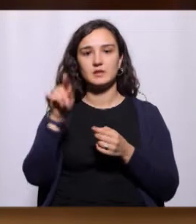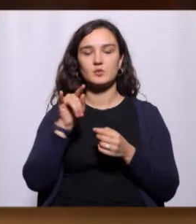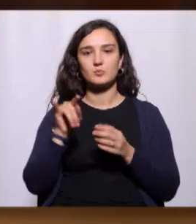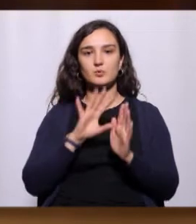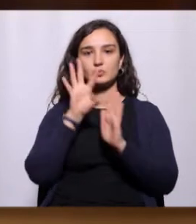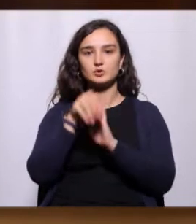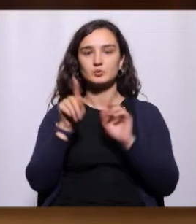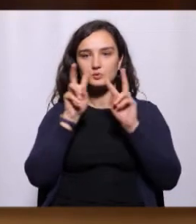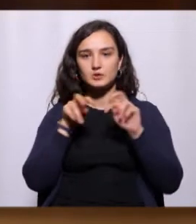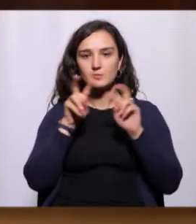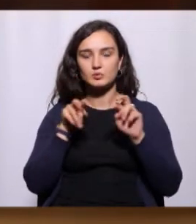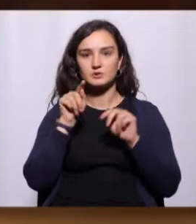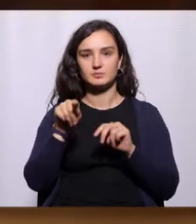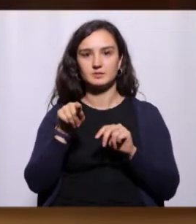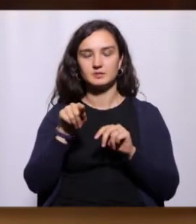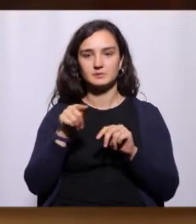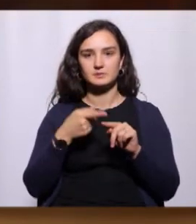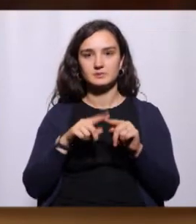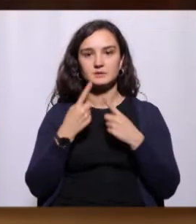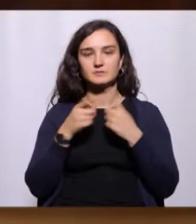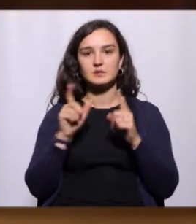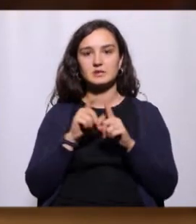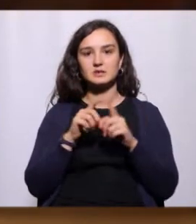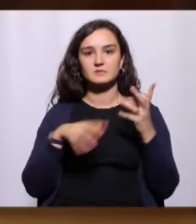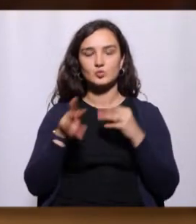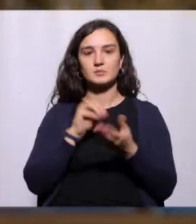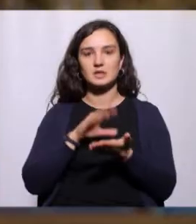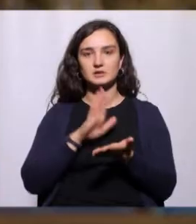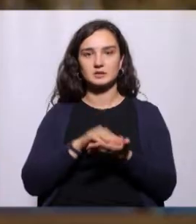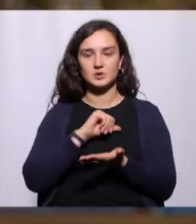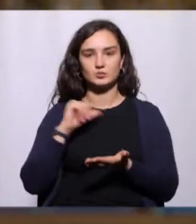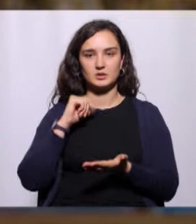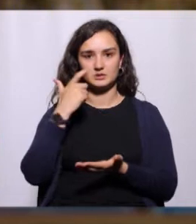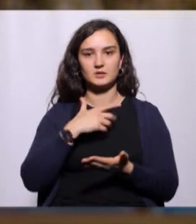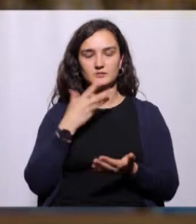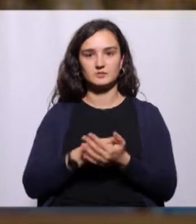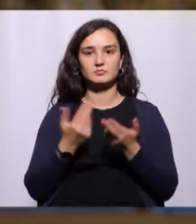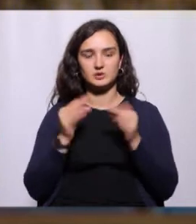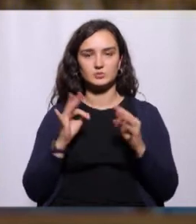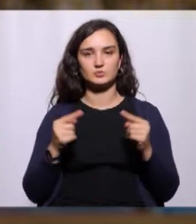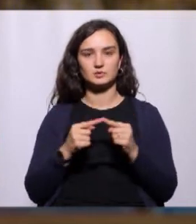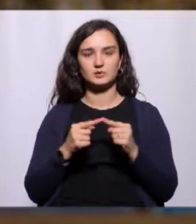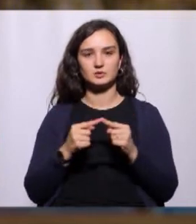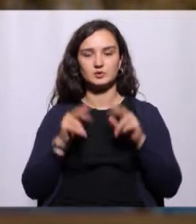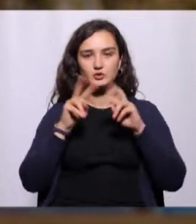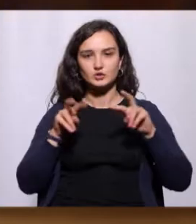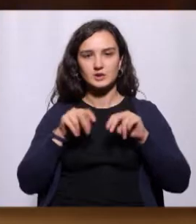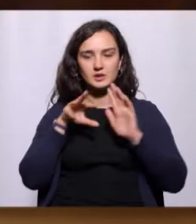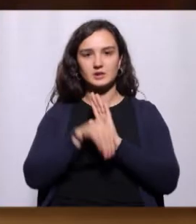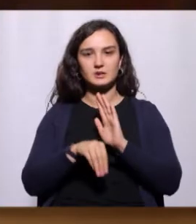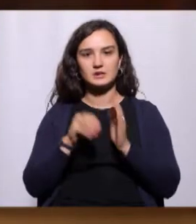airport to check in other words, to register yourself. Exactly, Ms. Sophie.